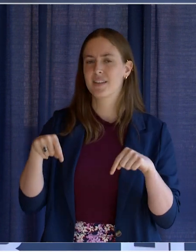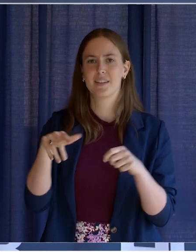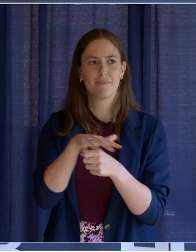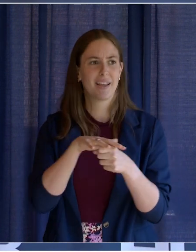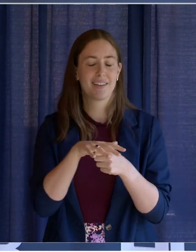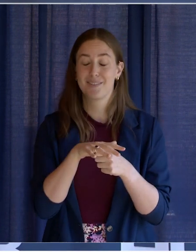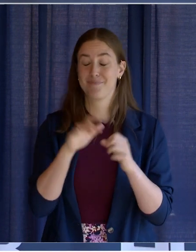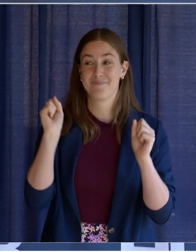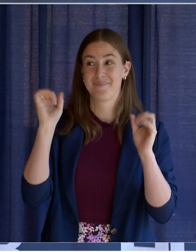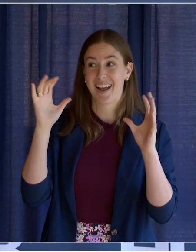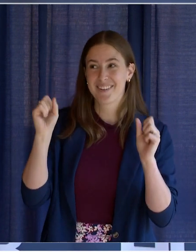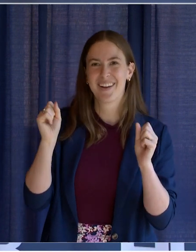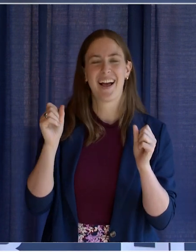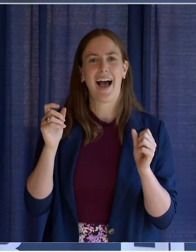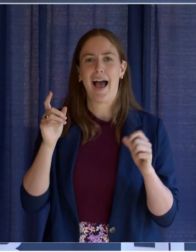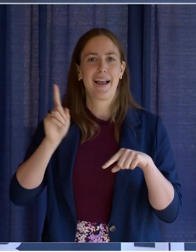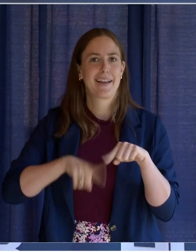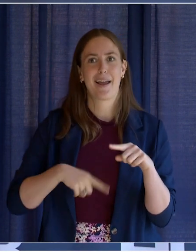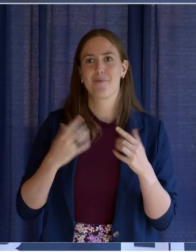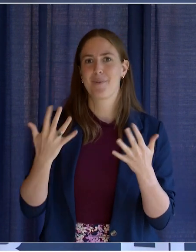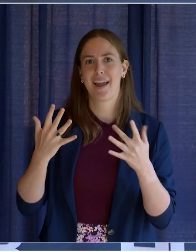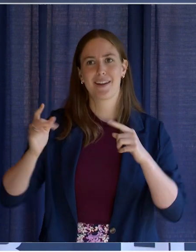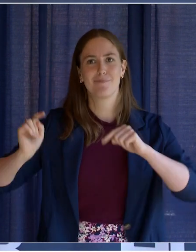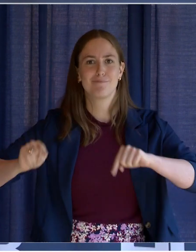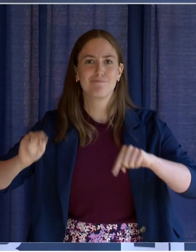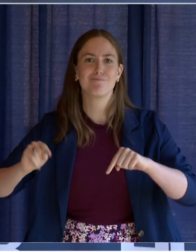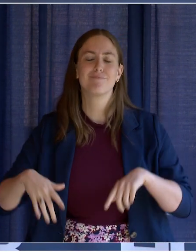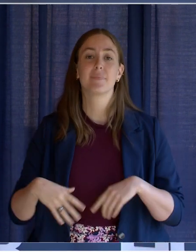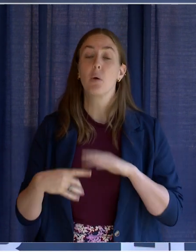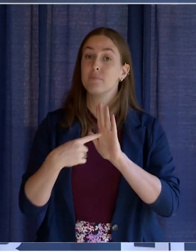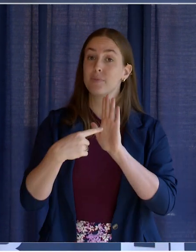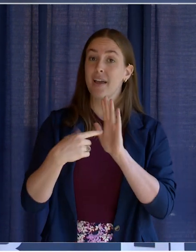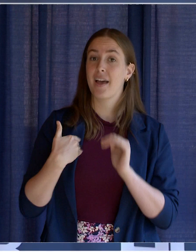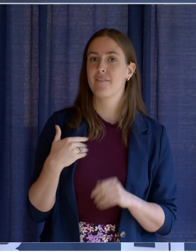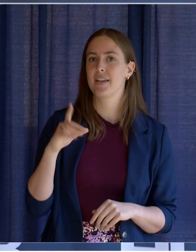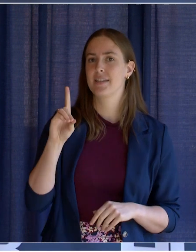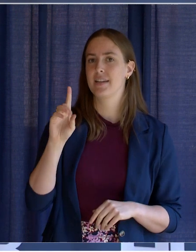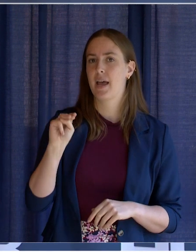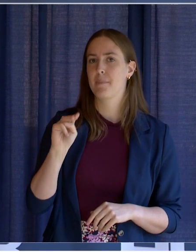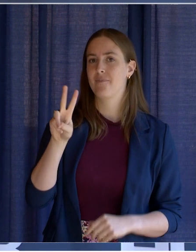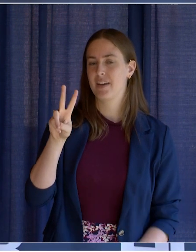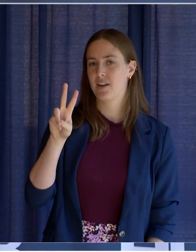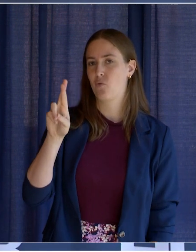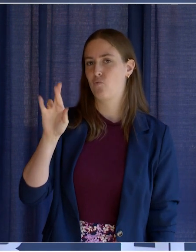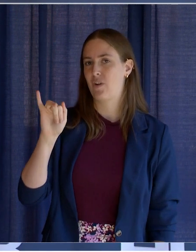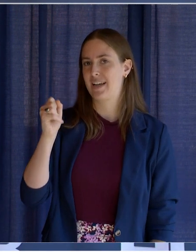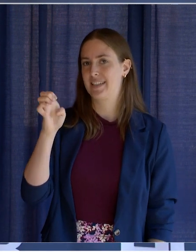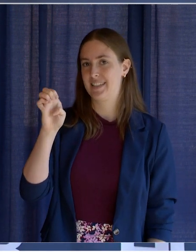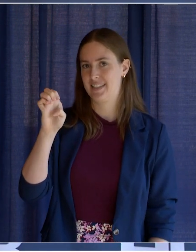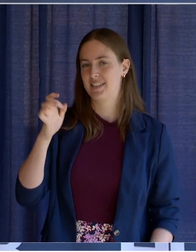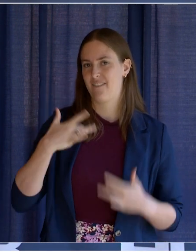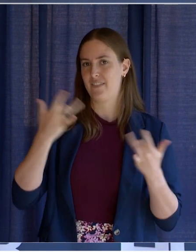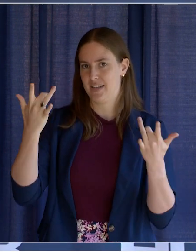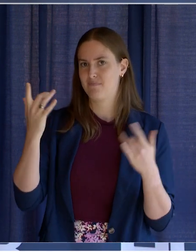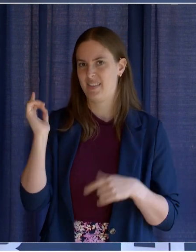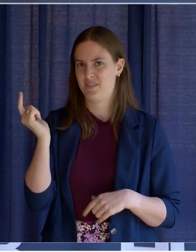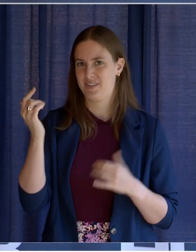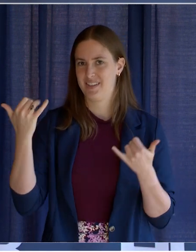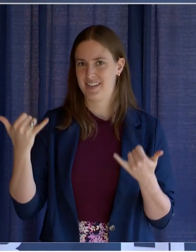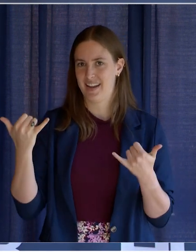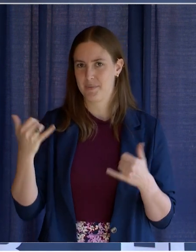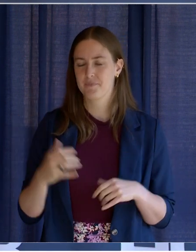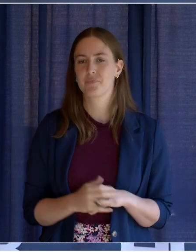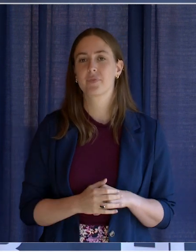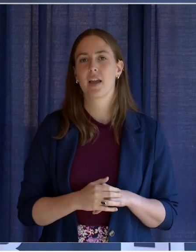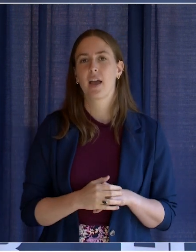it, including our DMV Rising event happening later today. I've been inspired to hear Mayor Bowser talk about